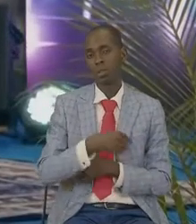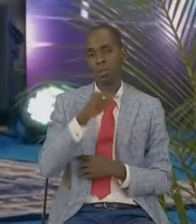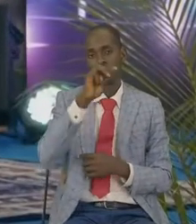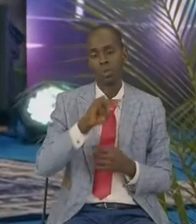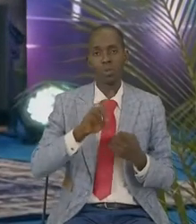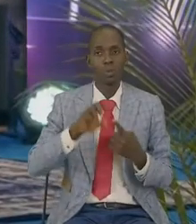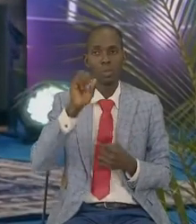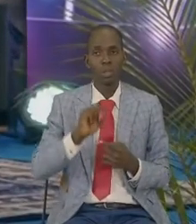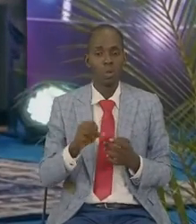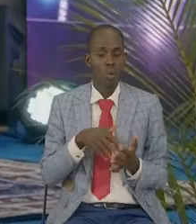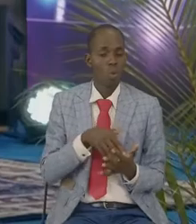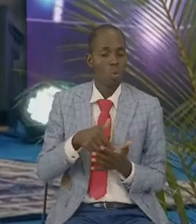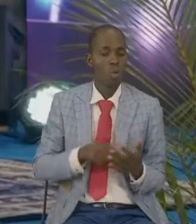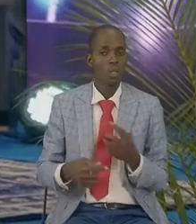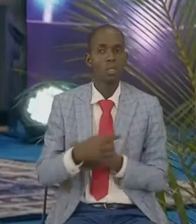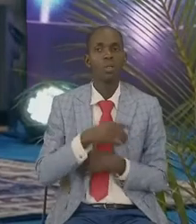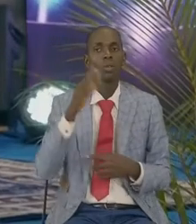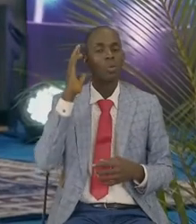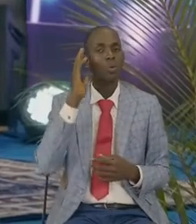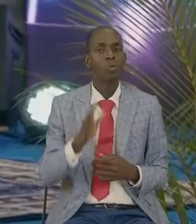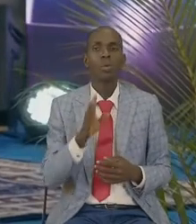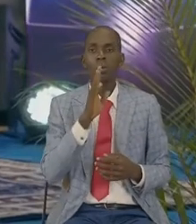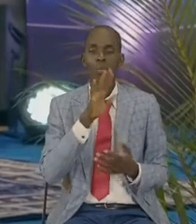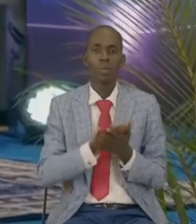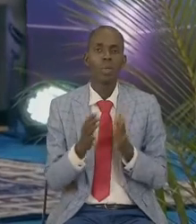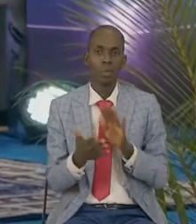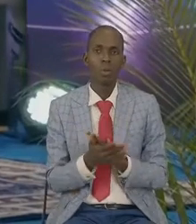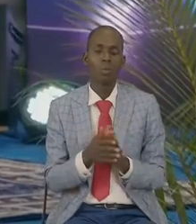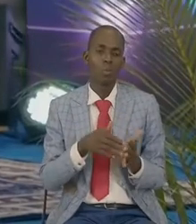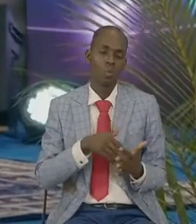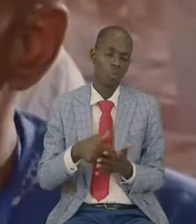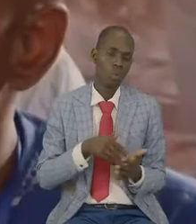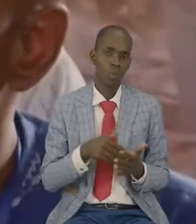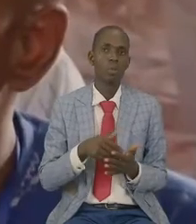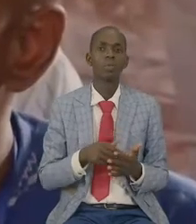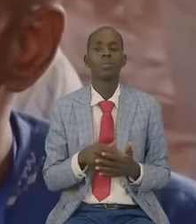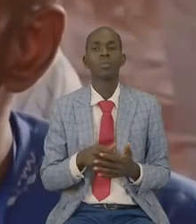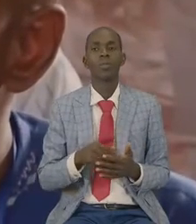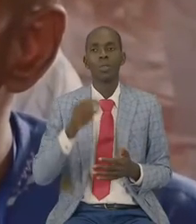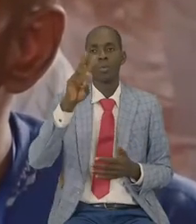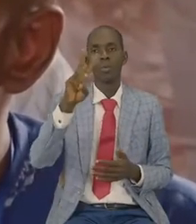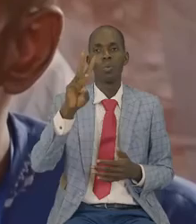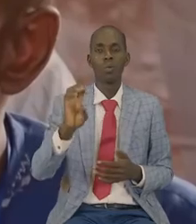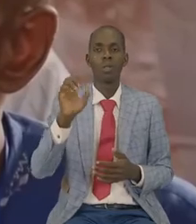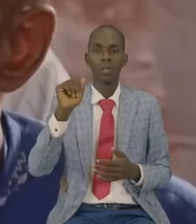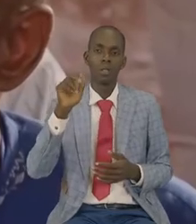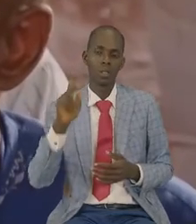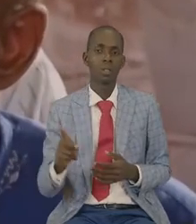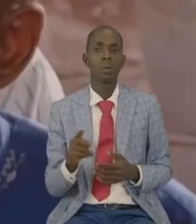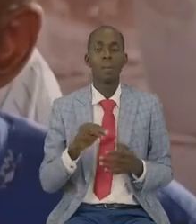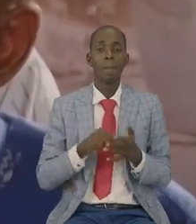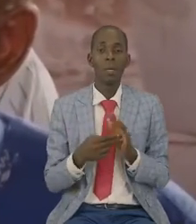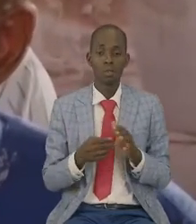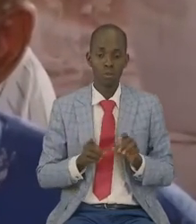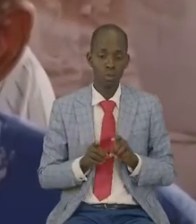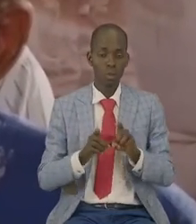Saturday, weekdays will become weekdays, W-E-A-K. That is, during the week, if